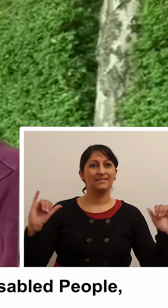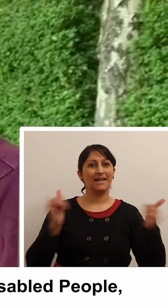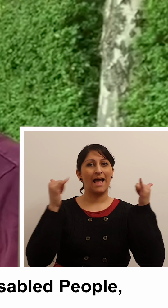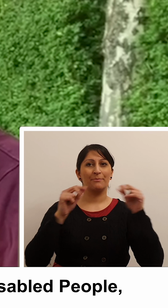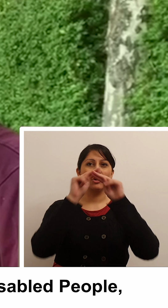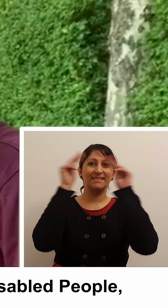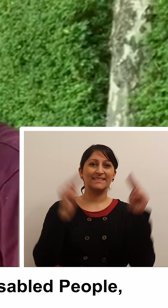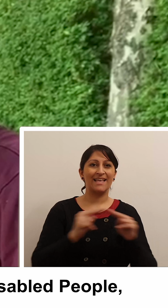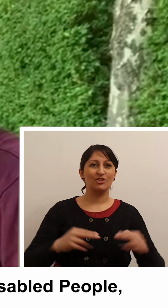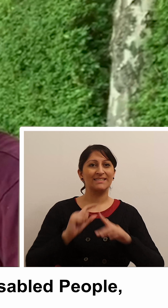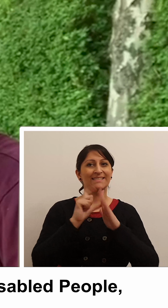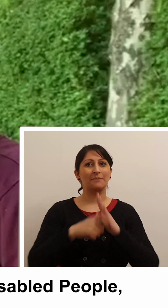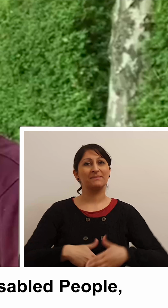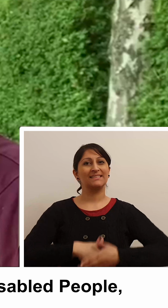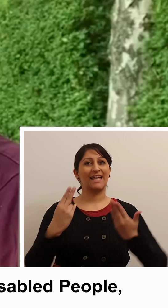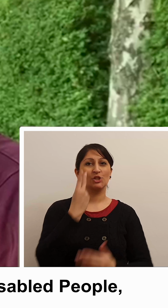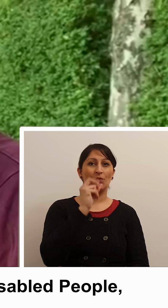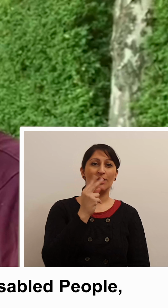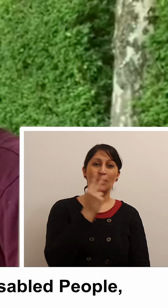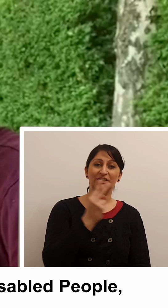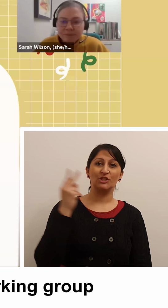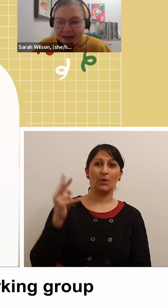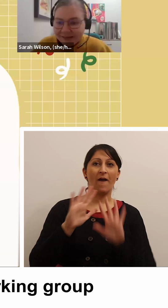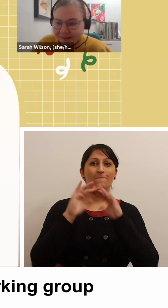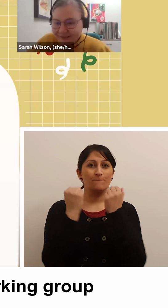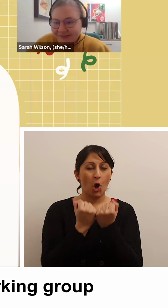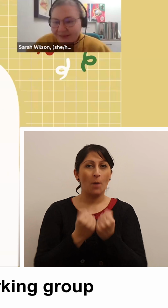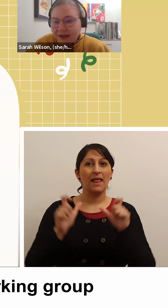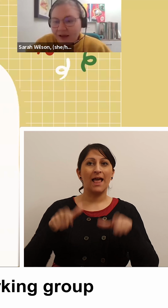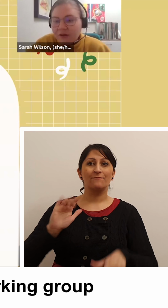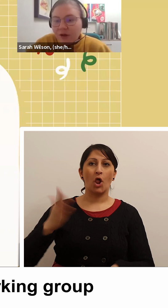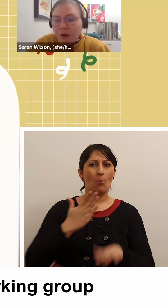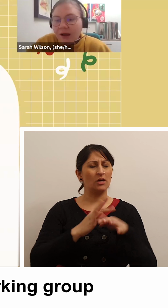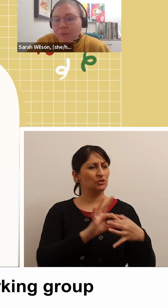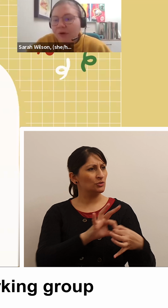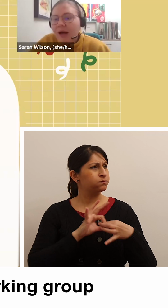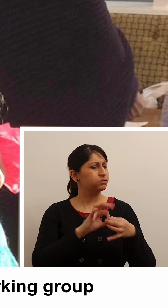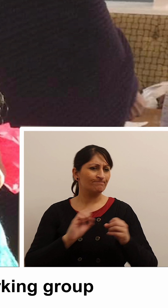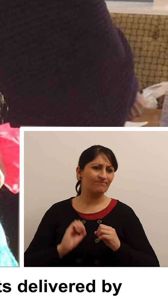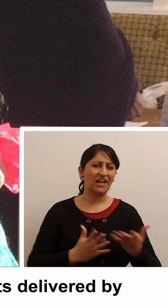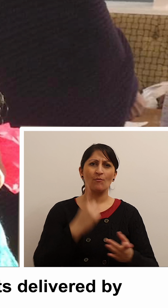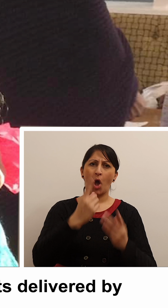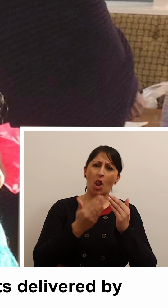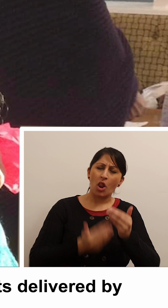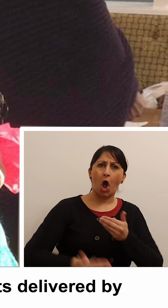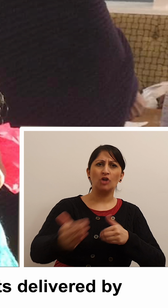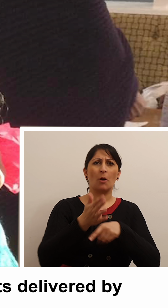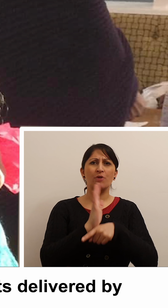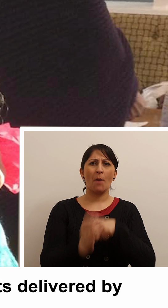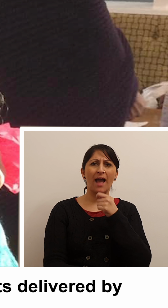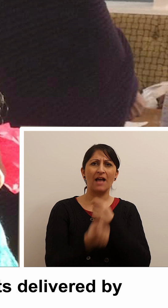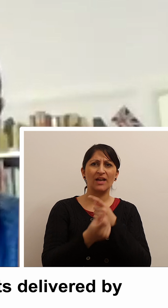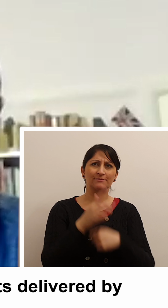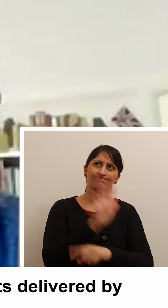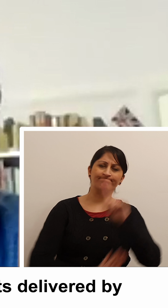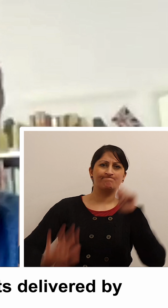In celebration of the International Day of Disabled People, Forum Central and the Leeds for All Working Group presented a week-long